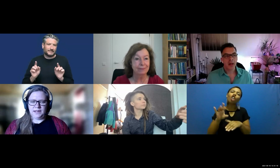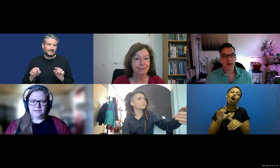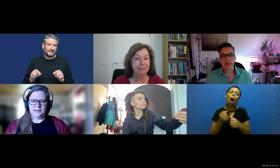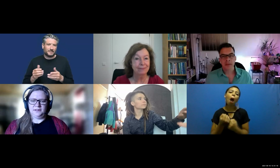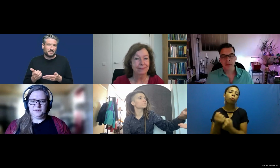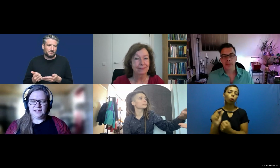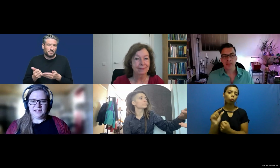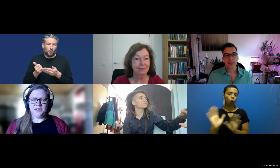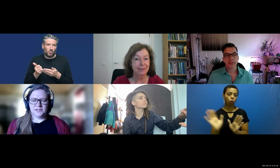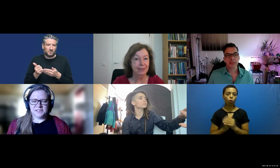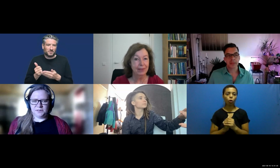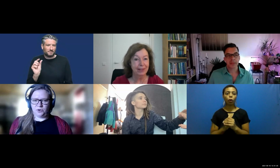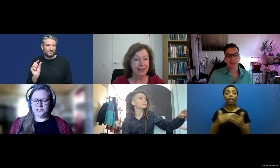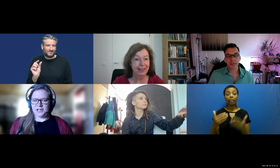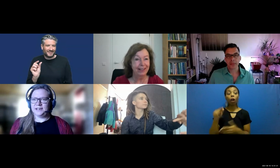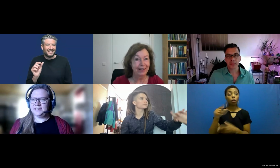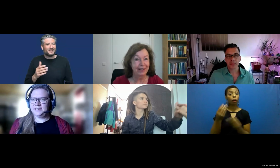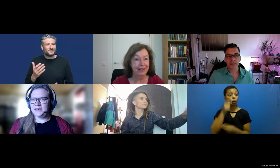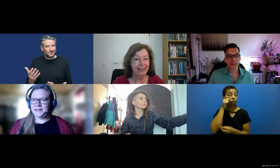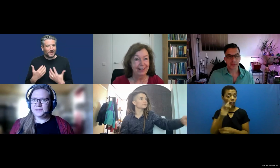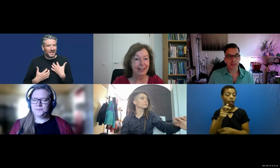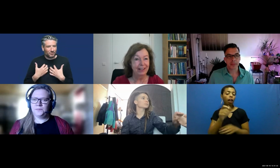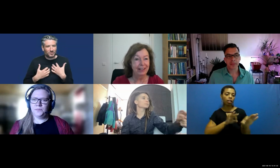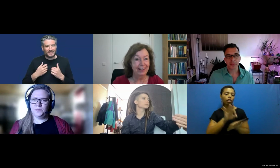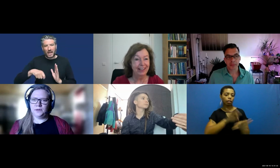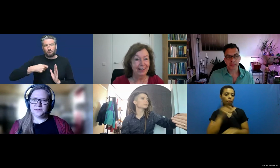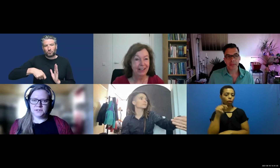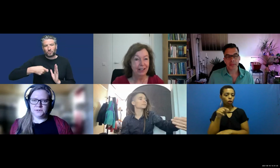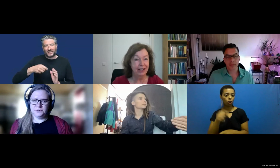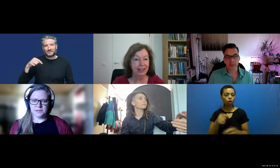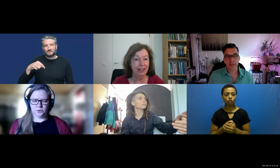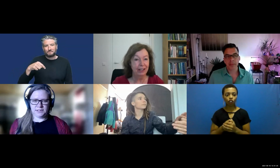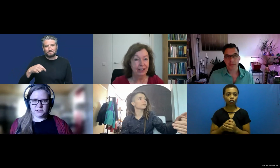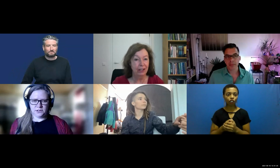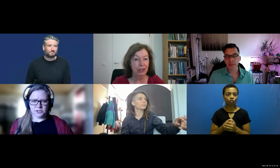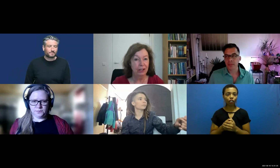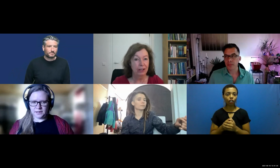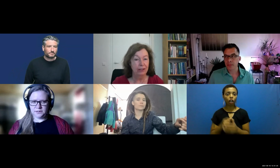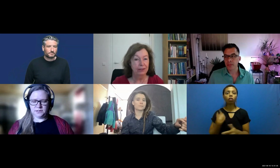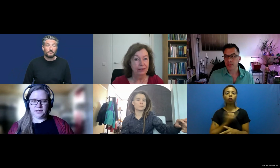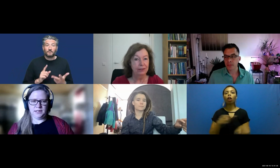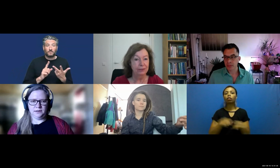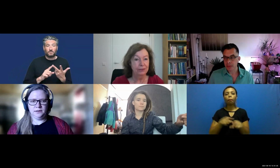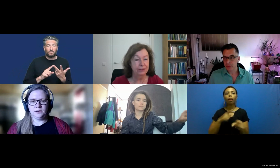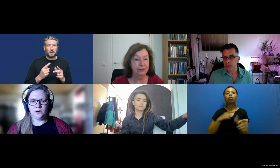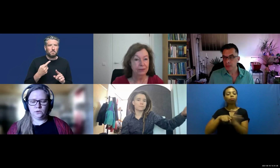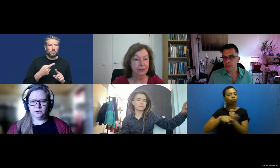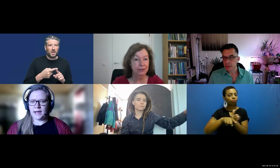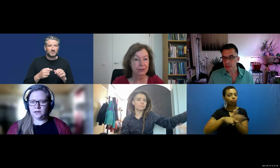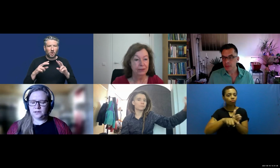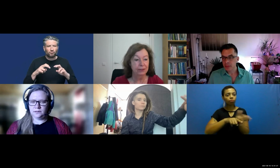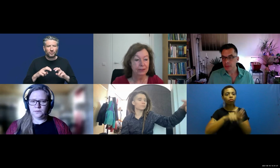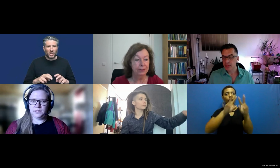So that is an interesting project. We also do some research about